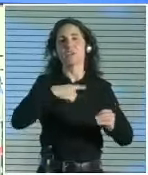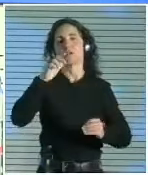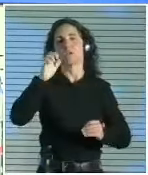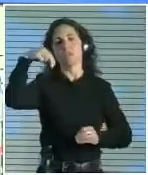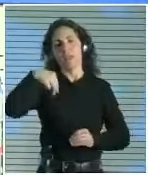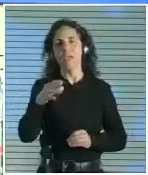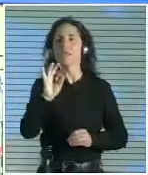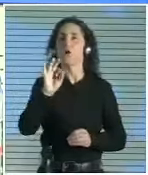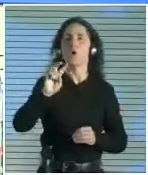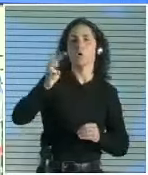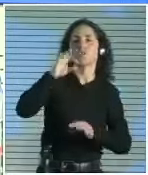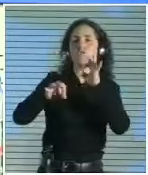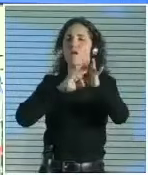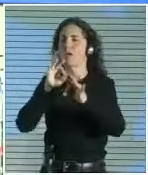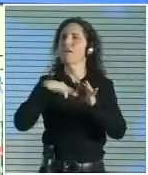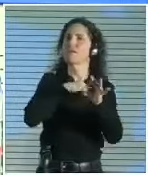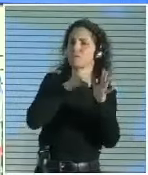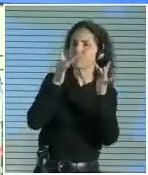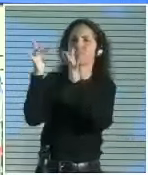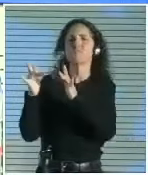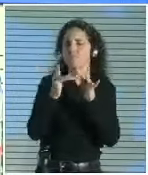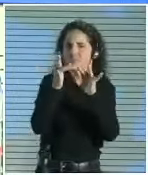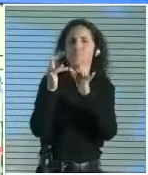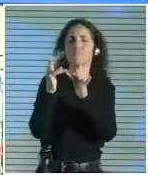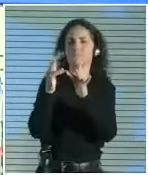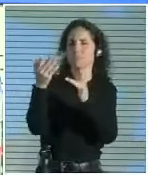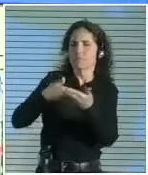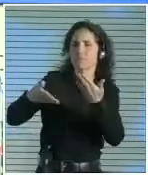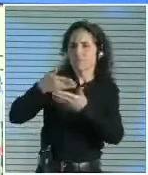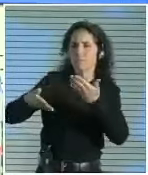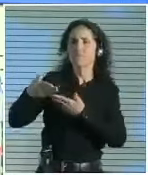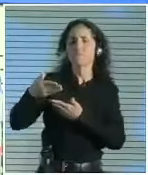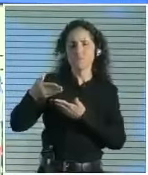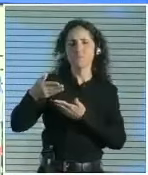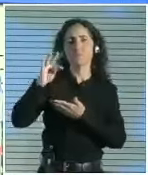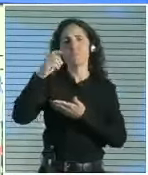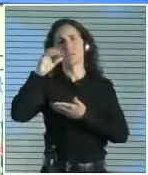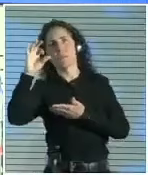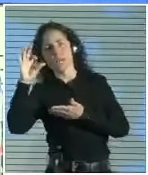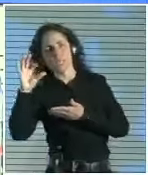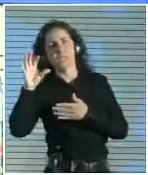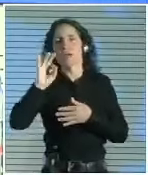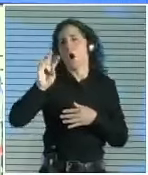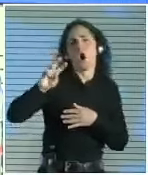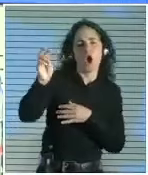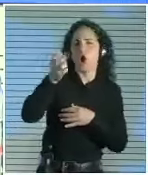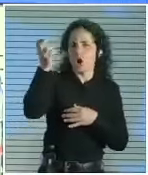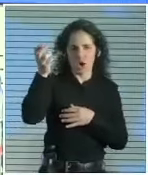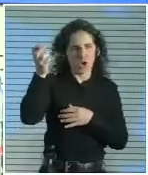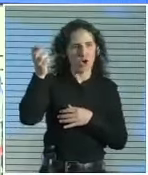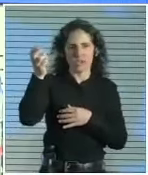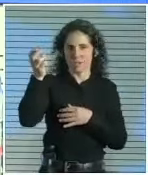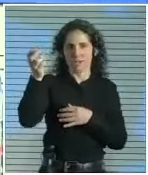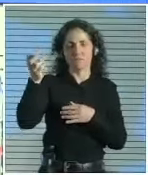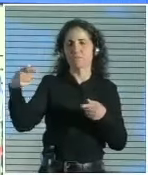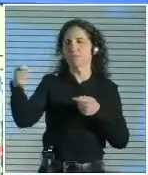with Travelist and our partners. Travelist, you might know, is a pre-competitive platform, and together with competitors that are also a member of